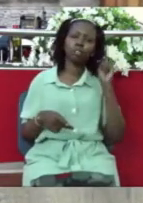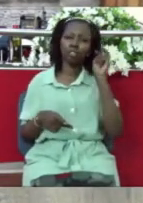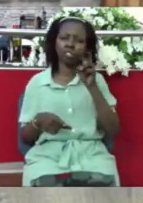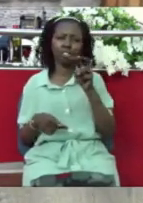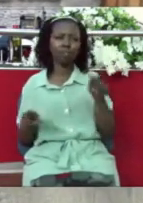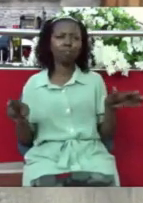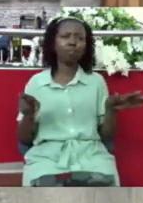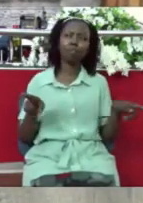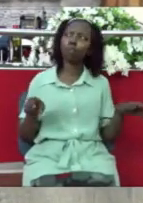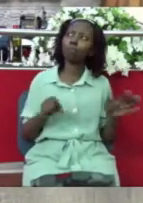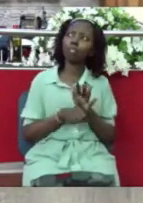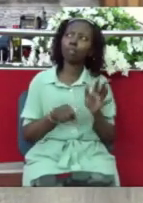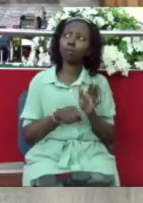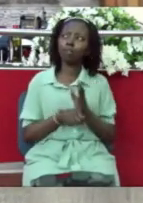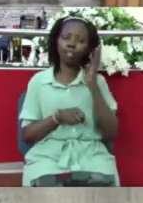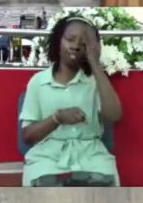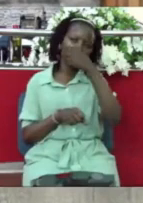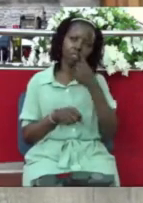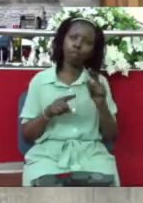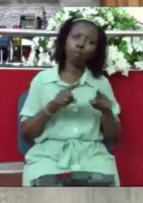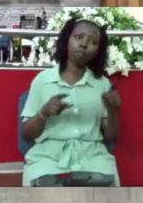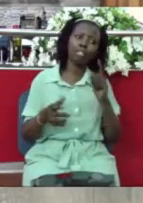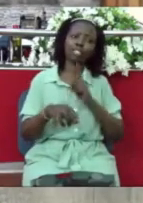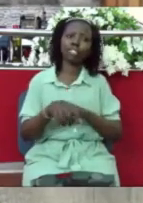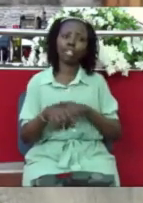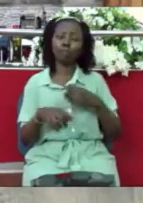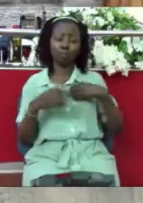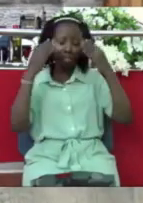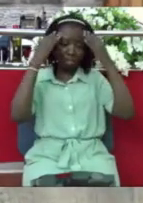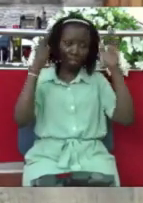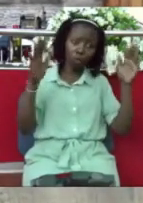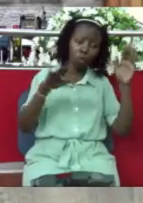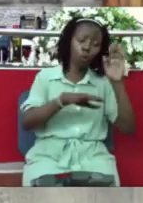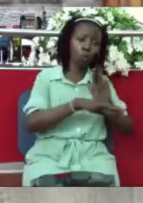faces, but there are times I didn't know right from